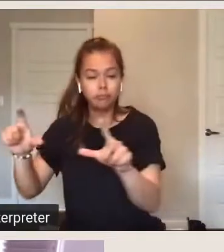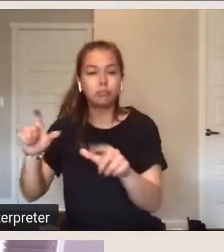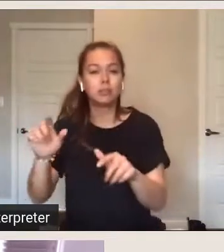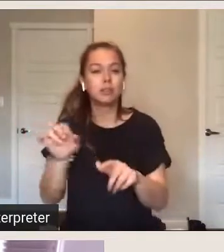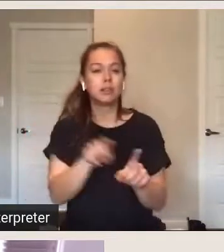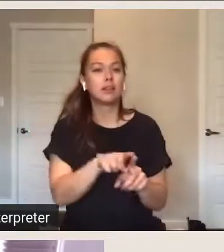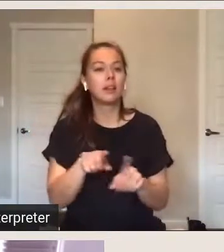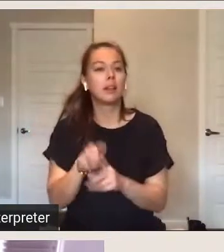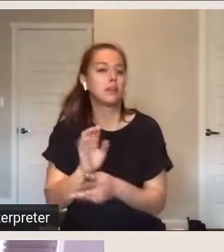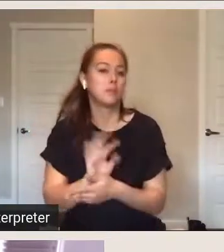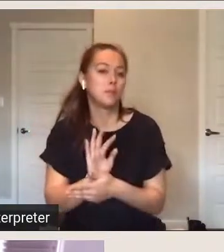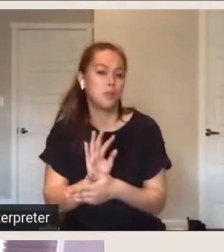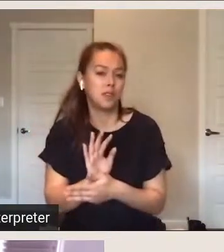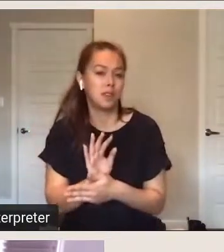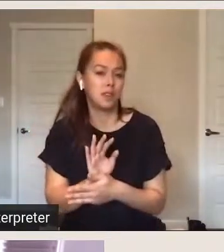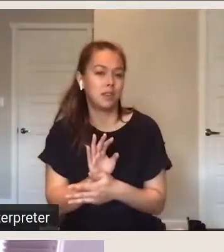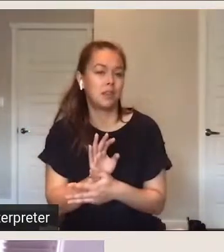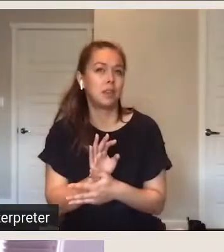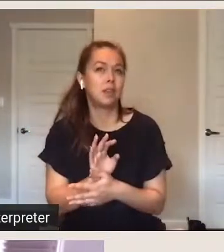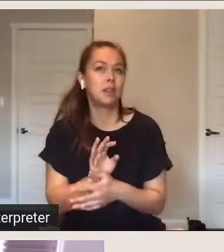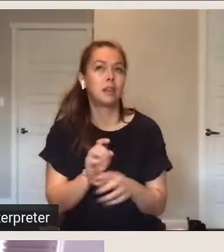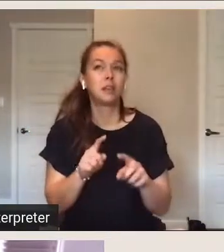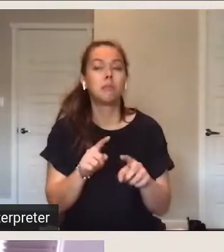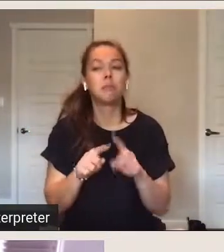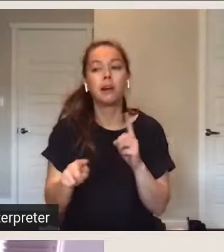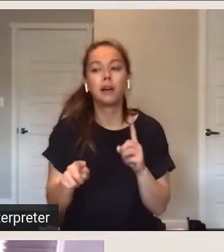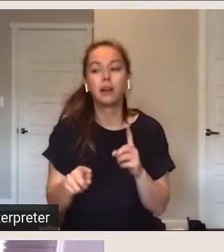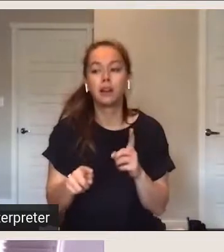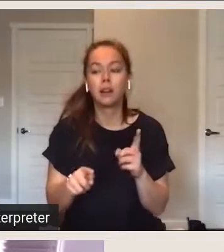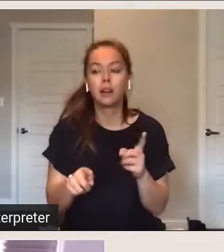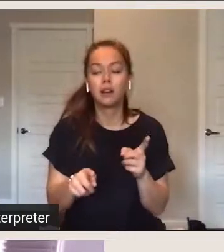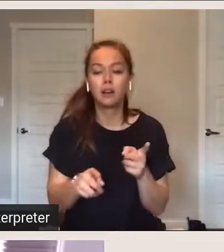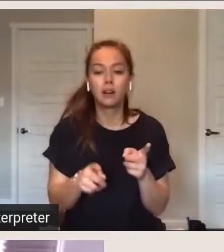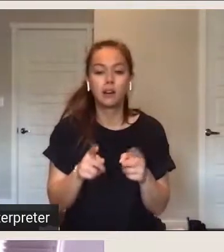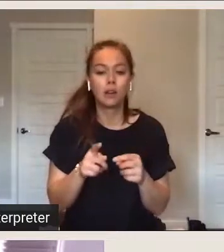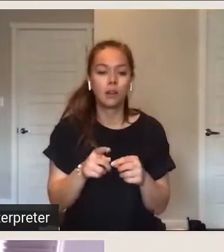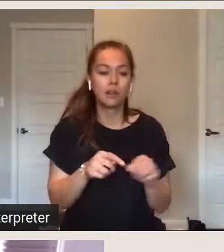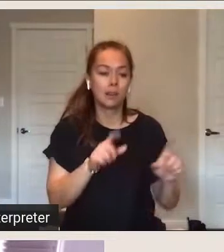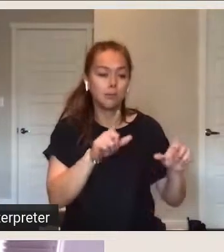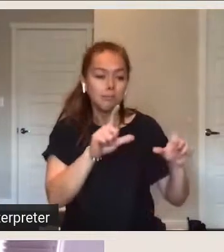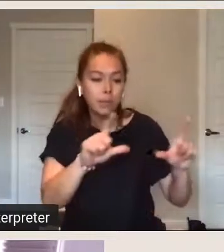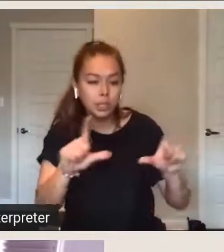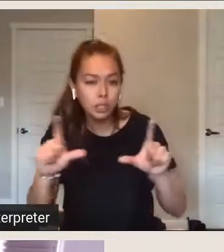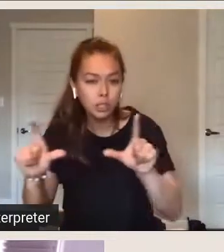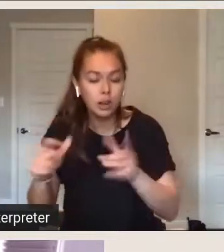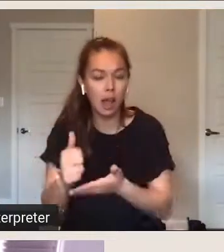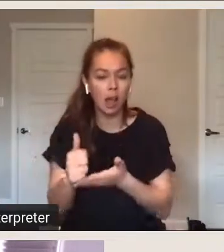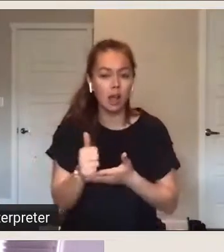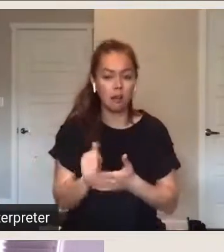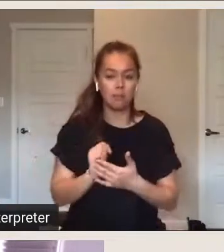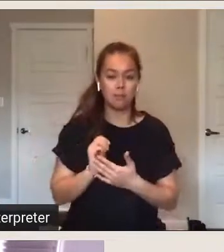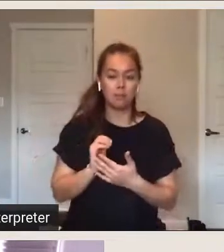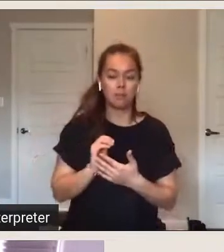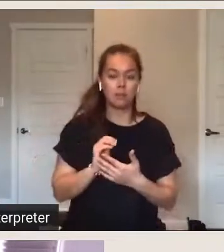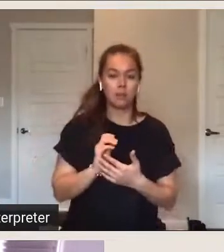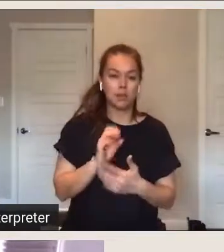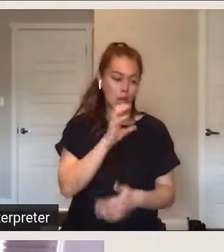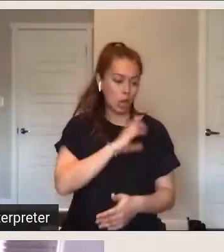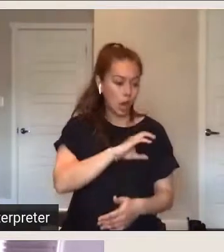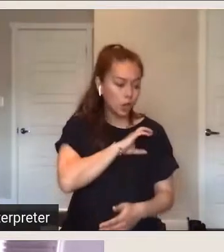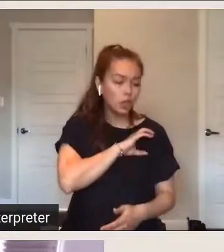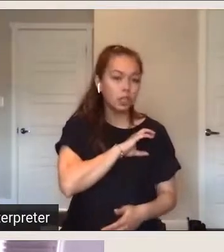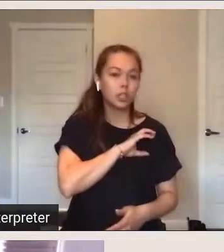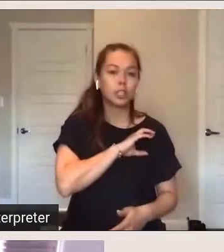which is to making the characters or making the story very lively, I should say.